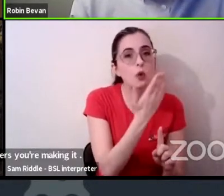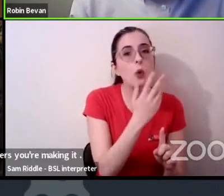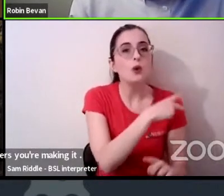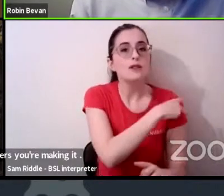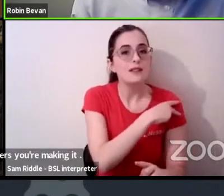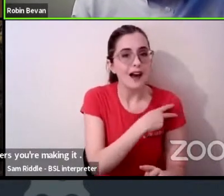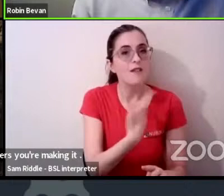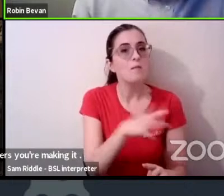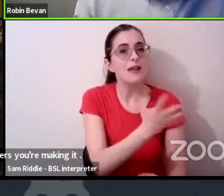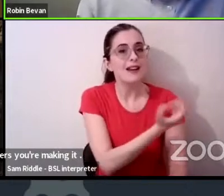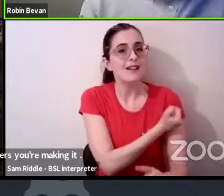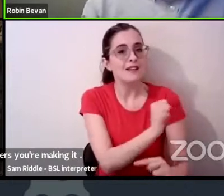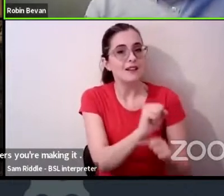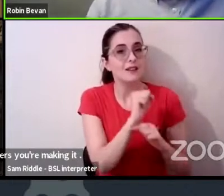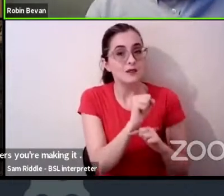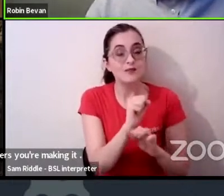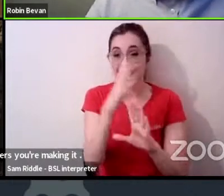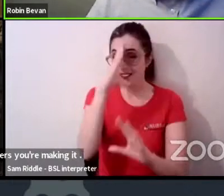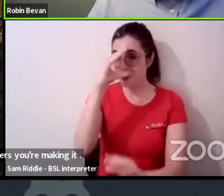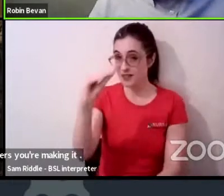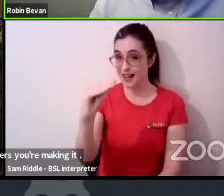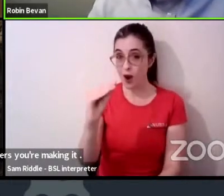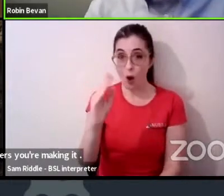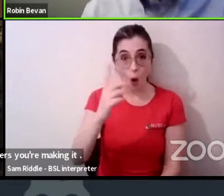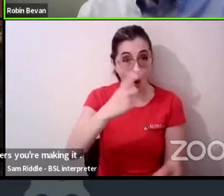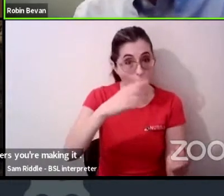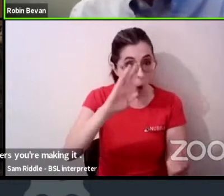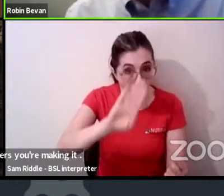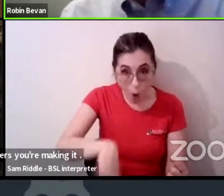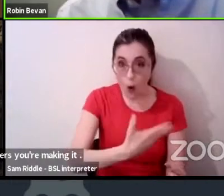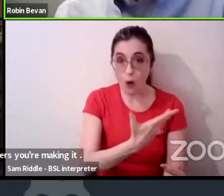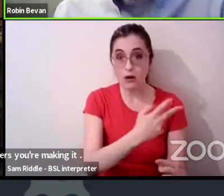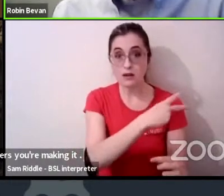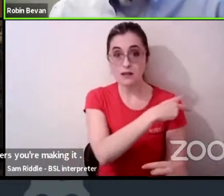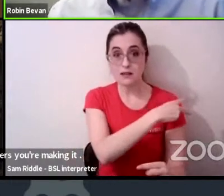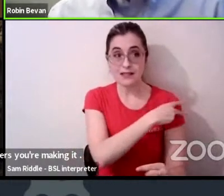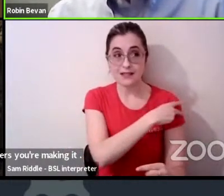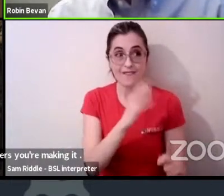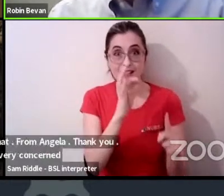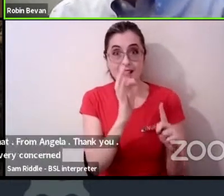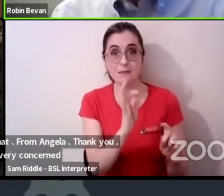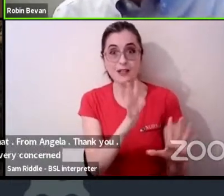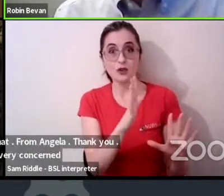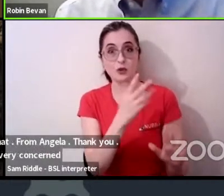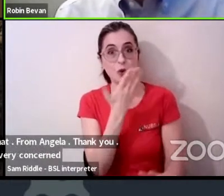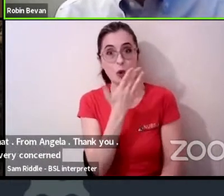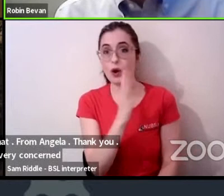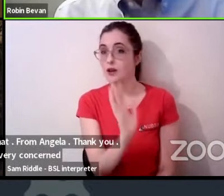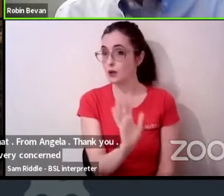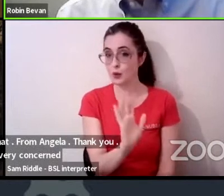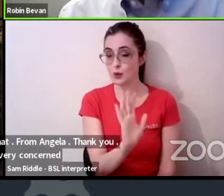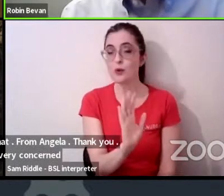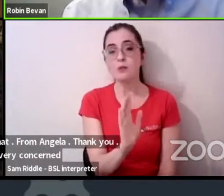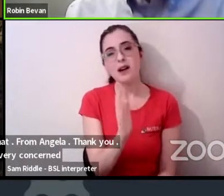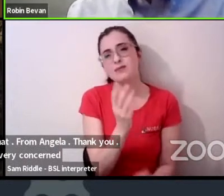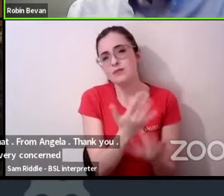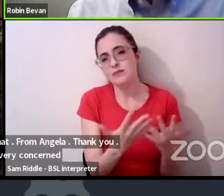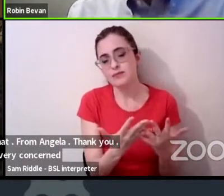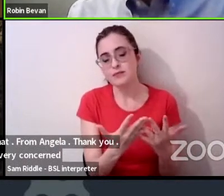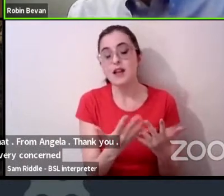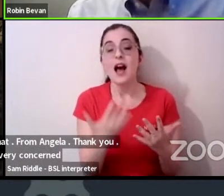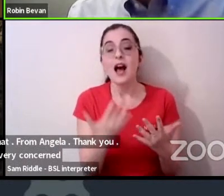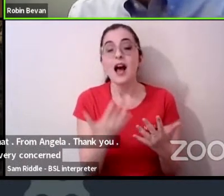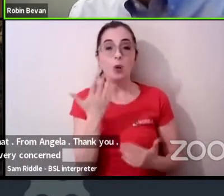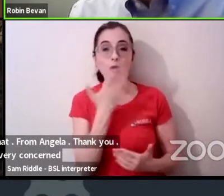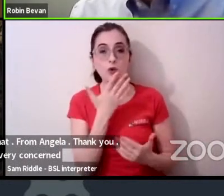have to say, Angela, not all special school staff have been, but some have been. You're quite right. Our school is a school with a resource base where we have